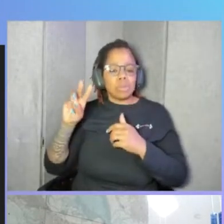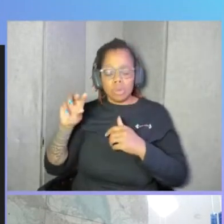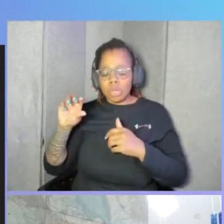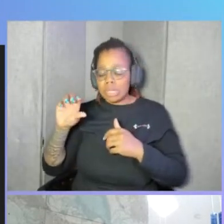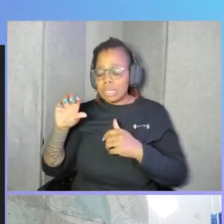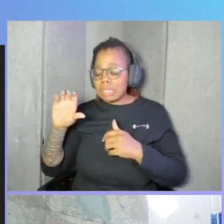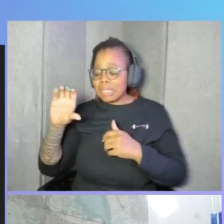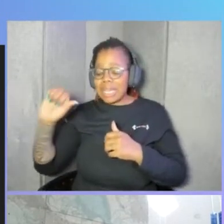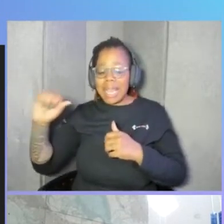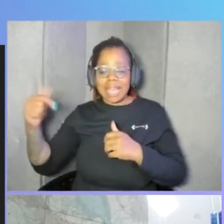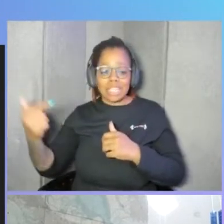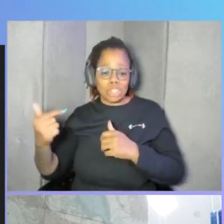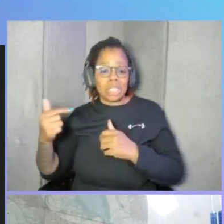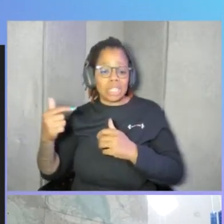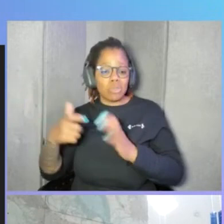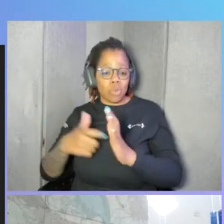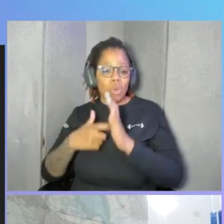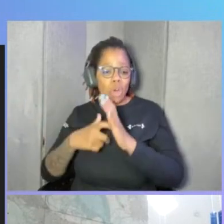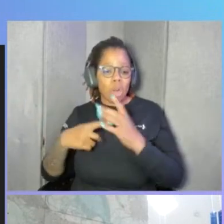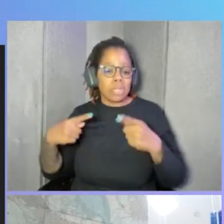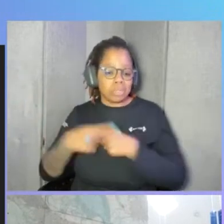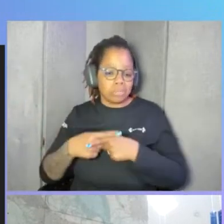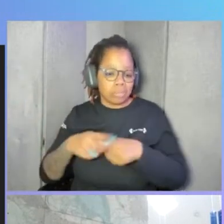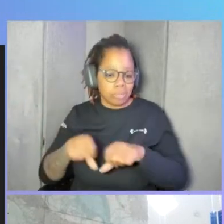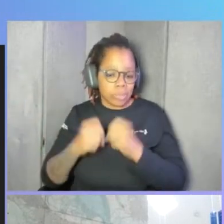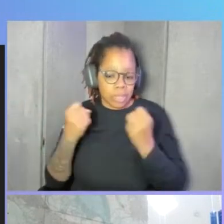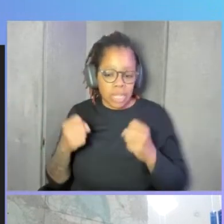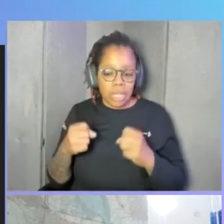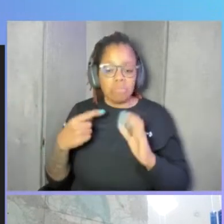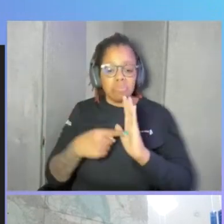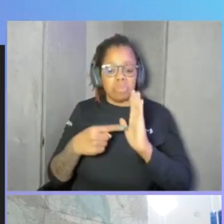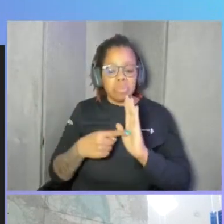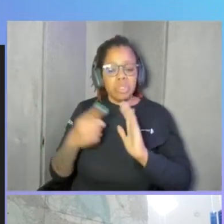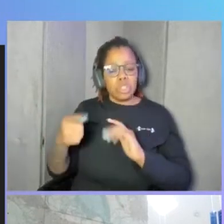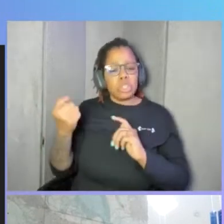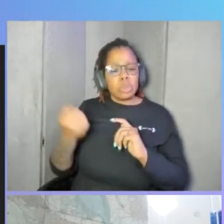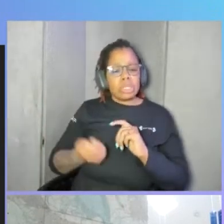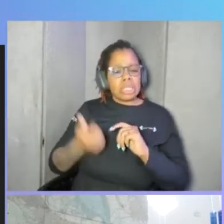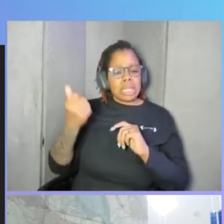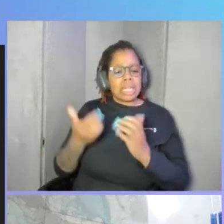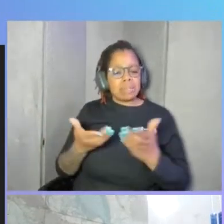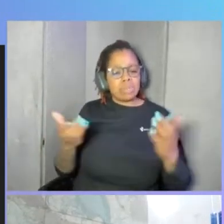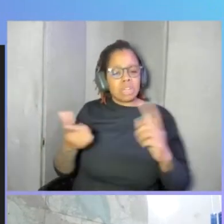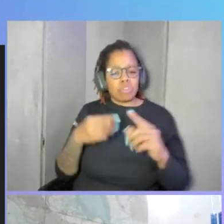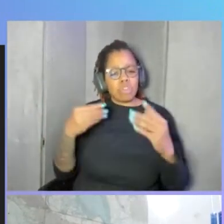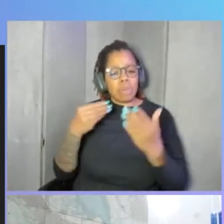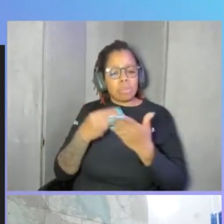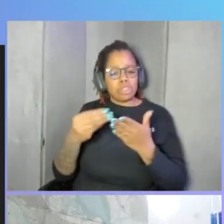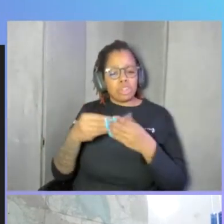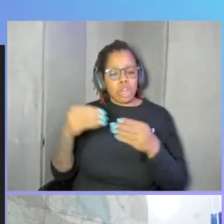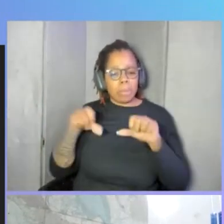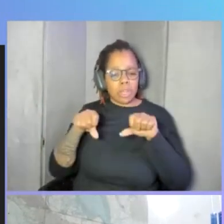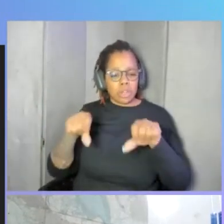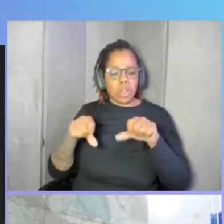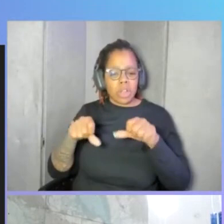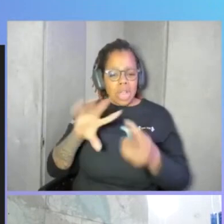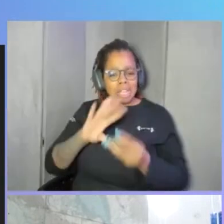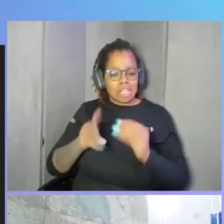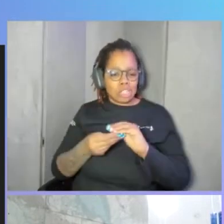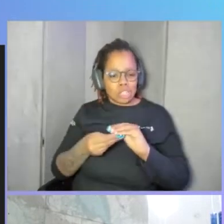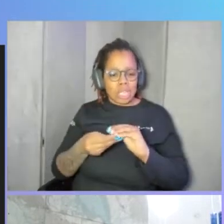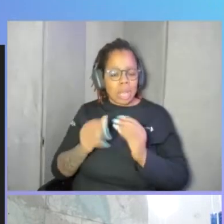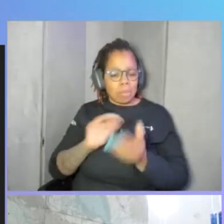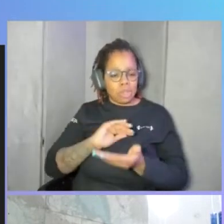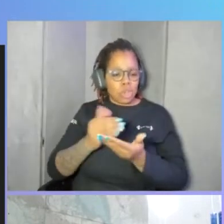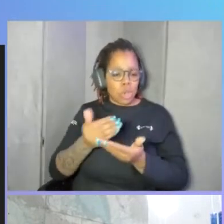violated. So we have an example here that says, you delete an item from a shopping cart. The subtotal is changed,